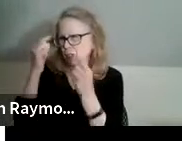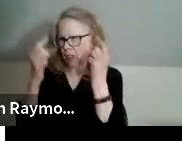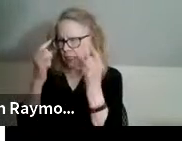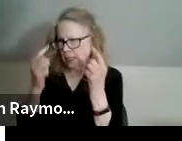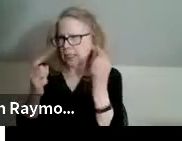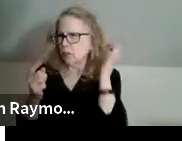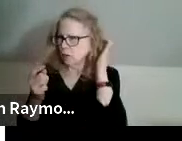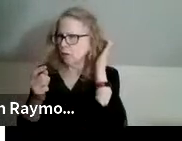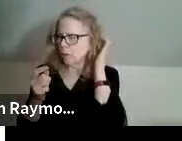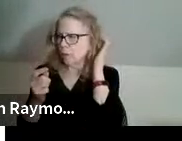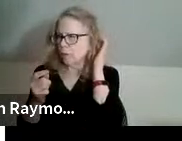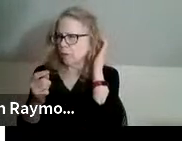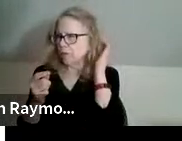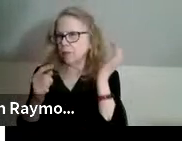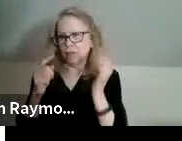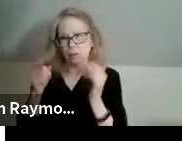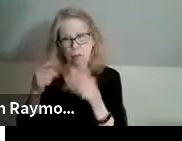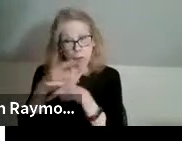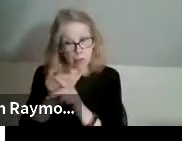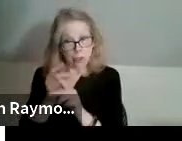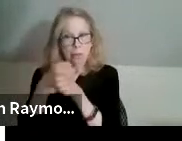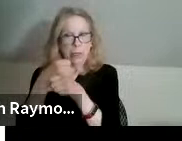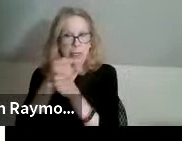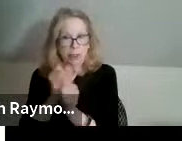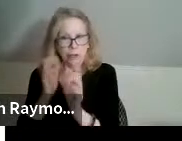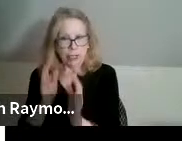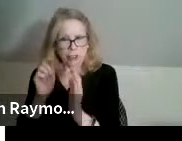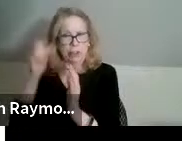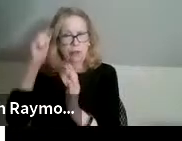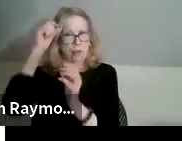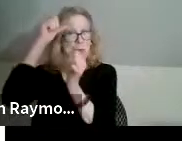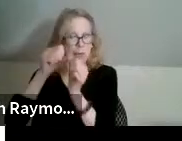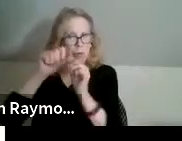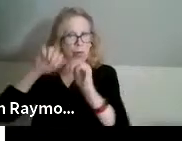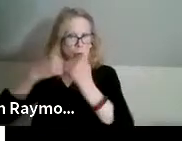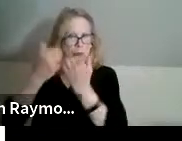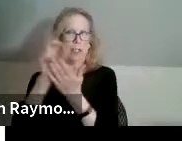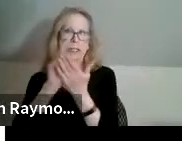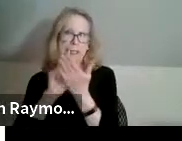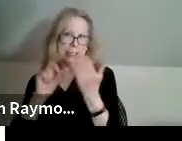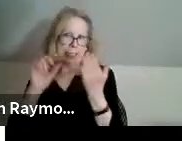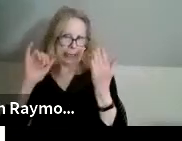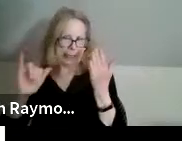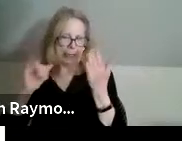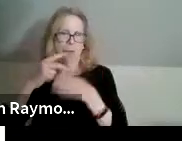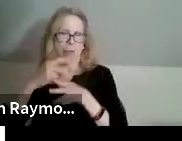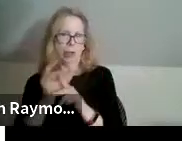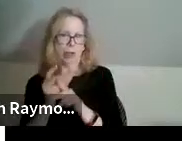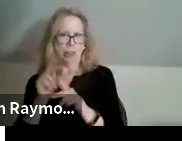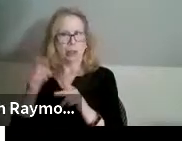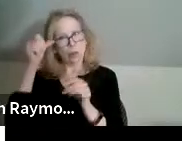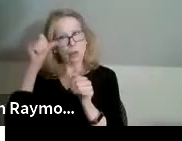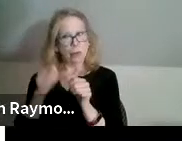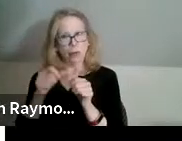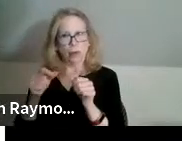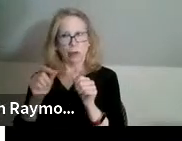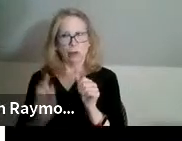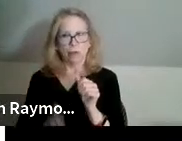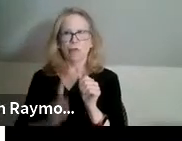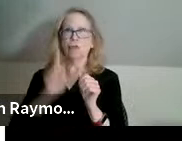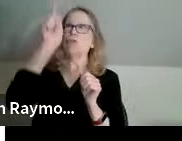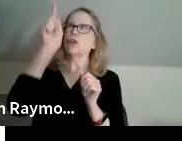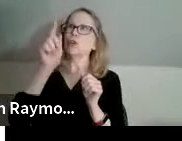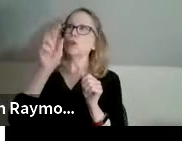the product manufacturers have to keep in mind when designing this product? So remember, you have a vertical reference